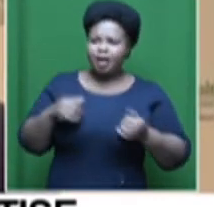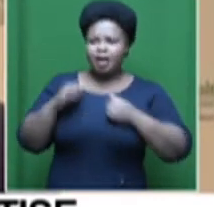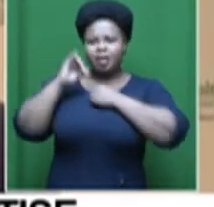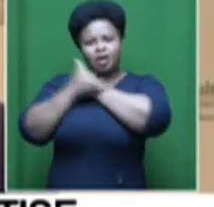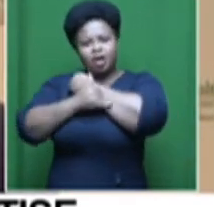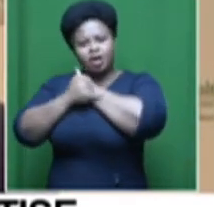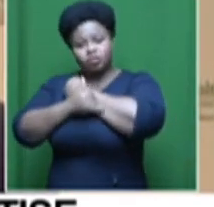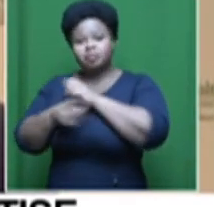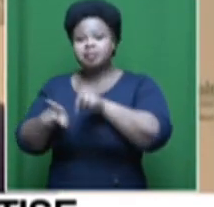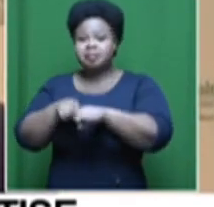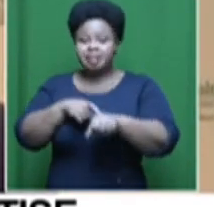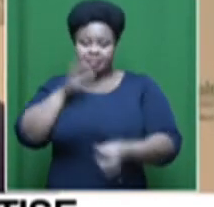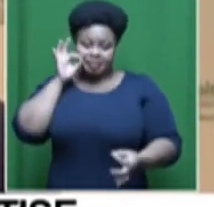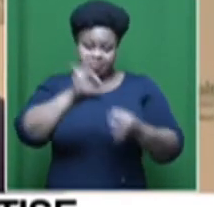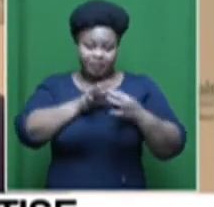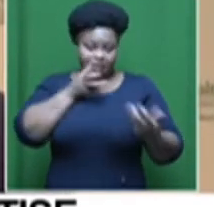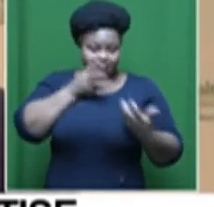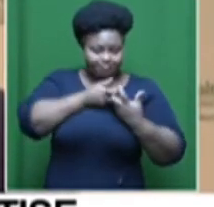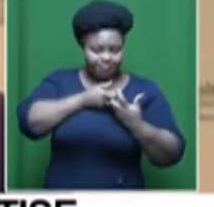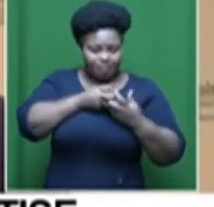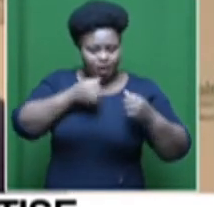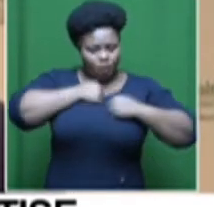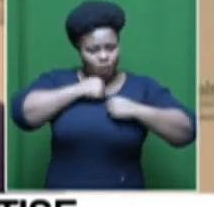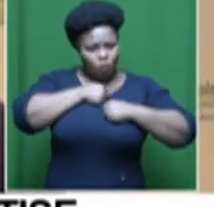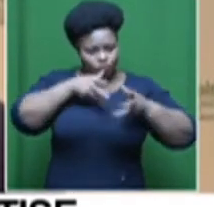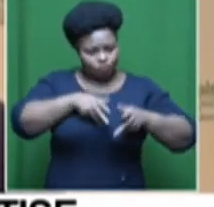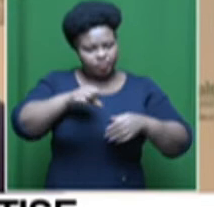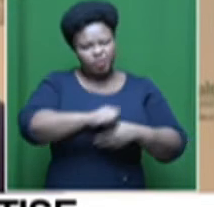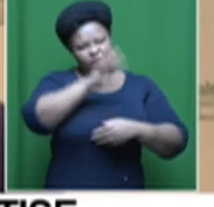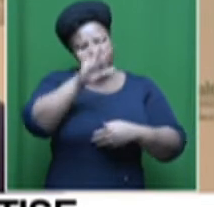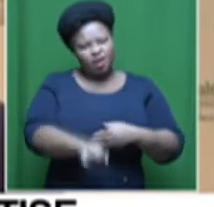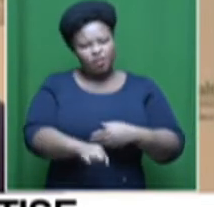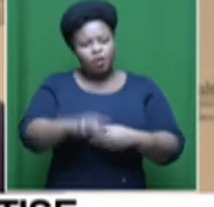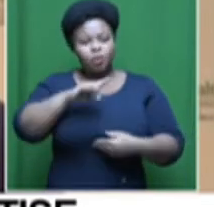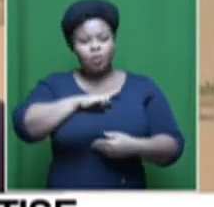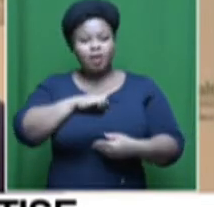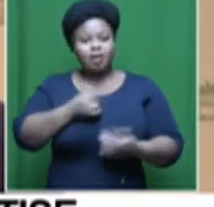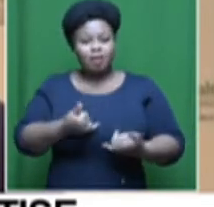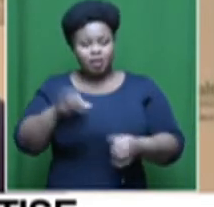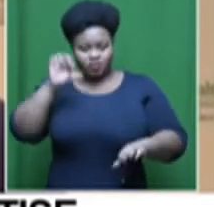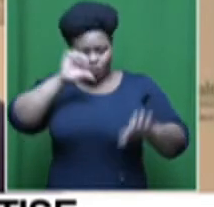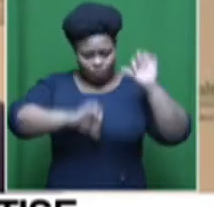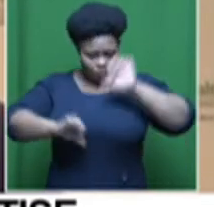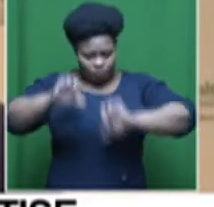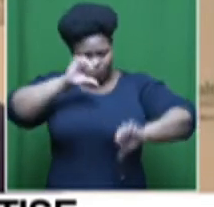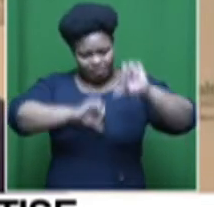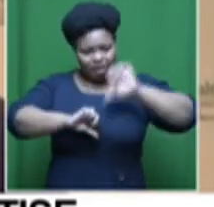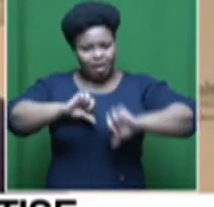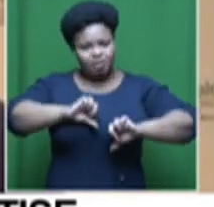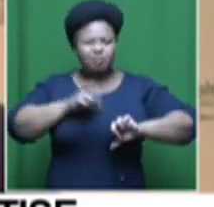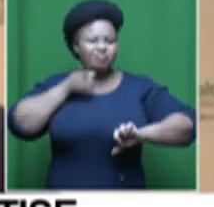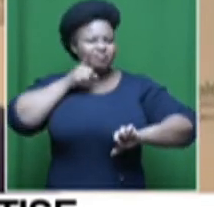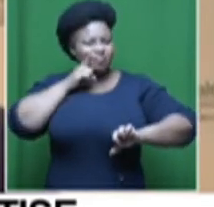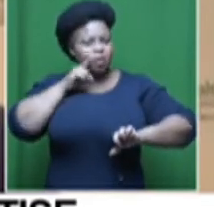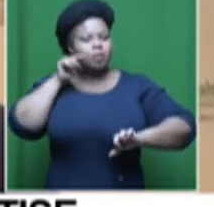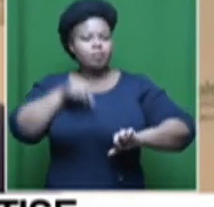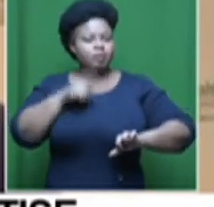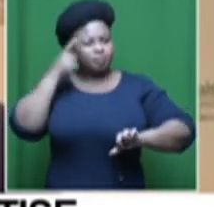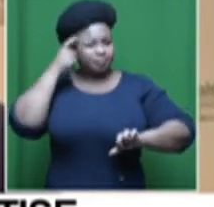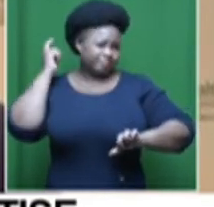areas of uniqueness of South Africa, which therefore means that whilst we deal with the science in general, we also have to take into account